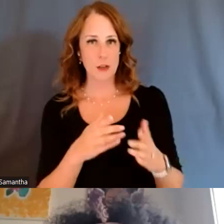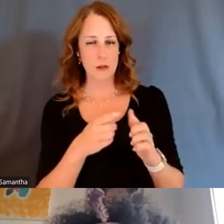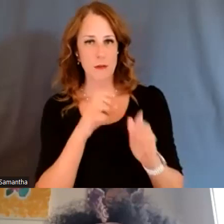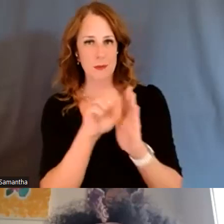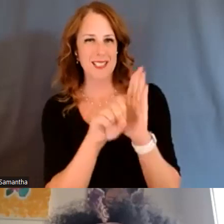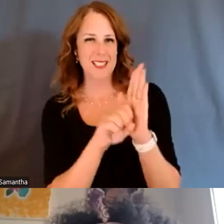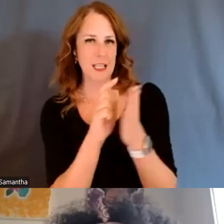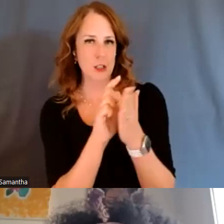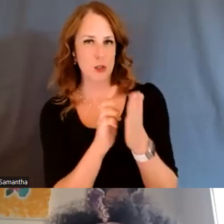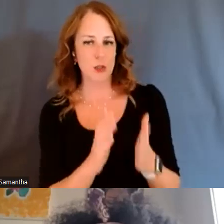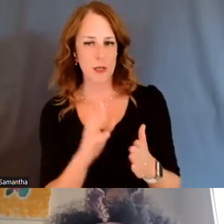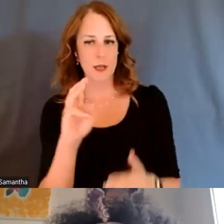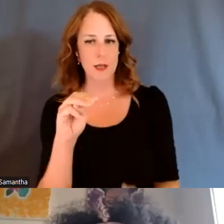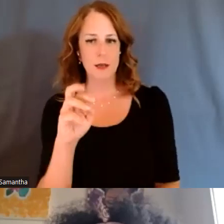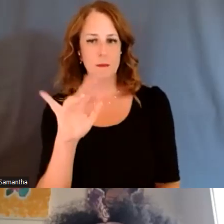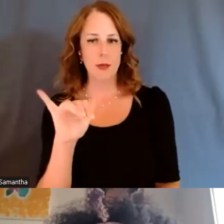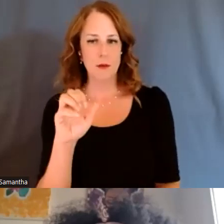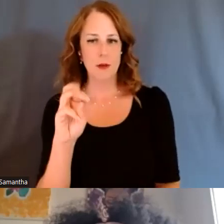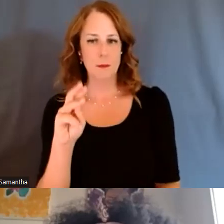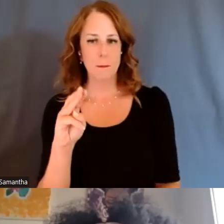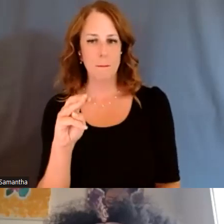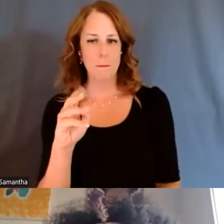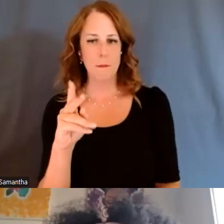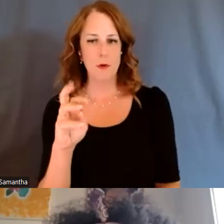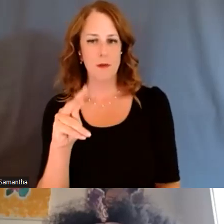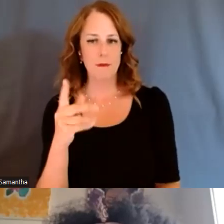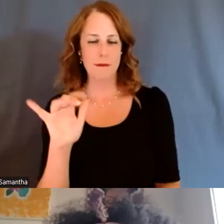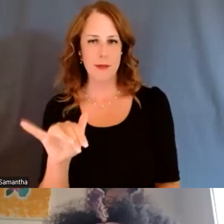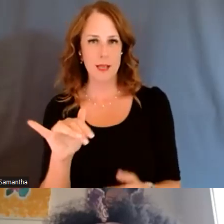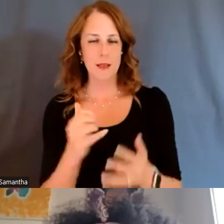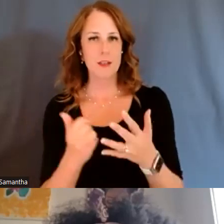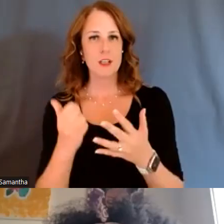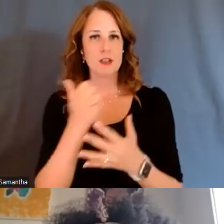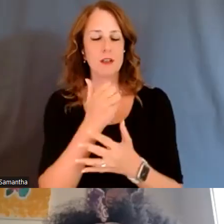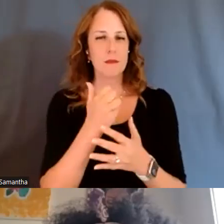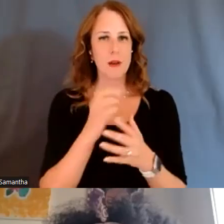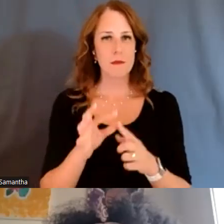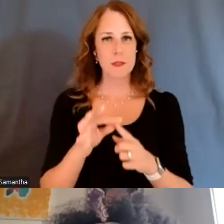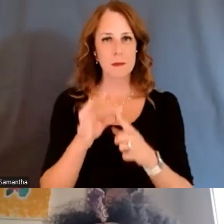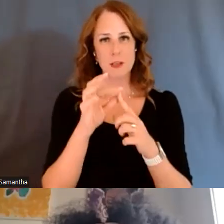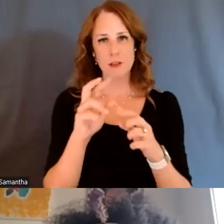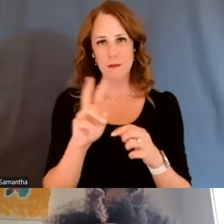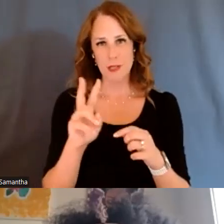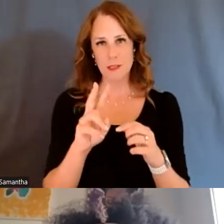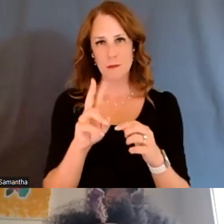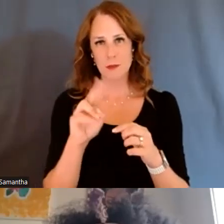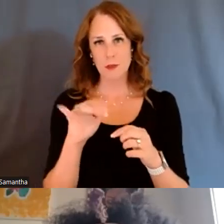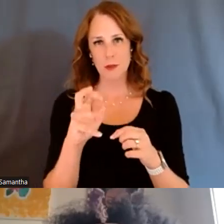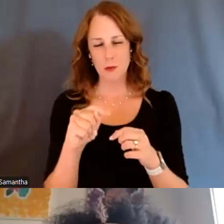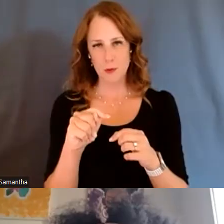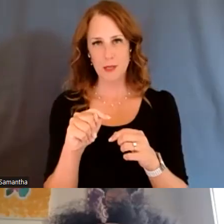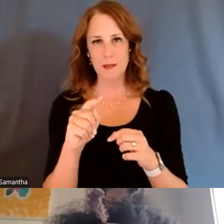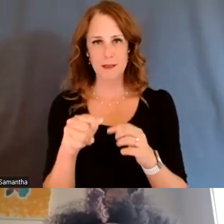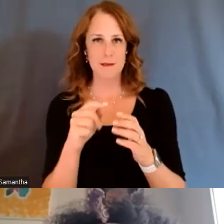attorney's office, we have Mary Murphy. Mary is the chief of the Special Victims Unit in the Howard County State's Attorney's